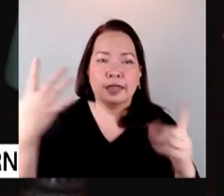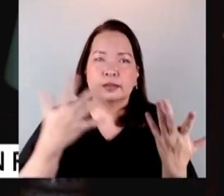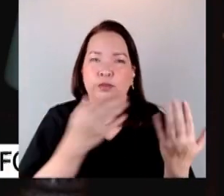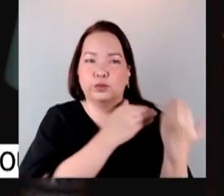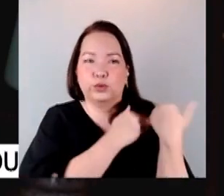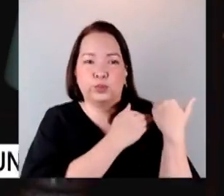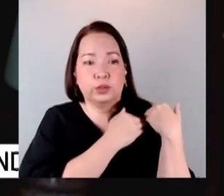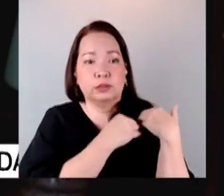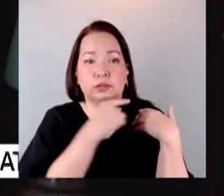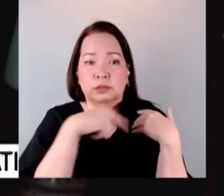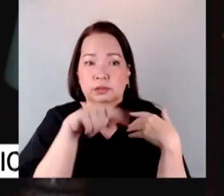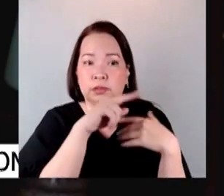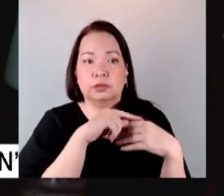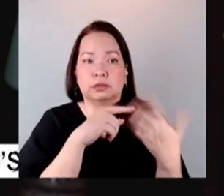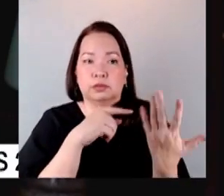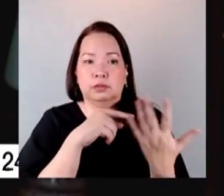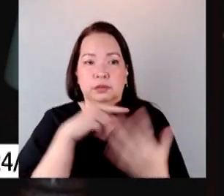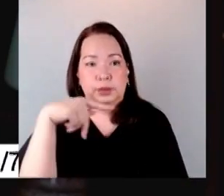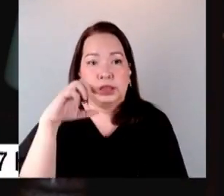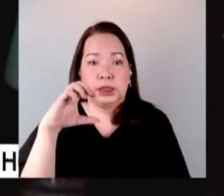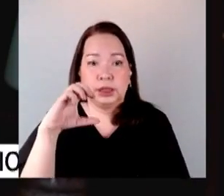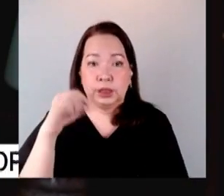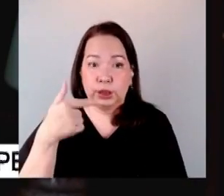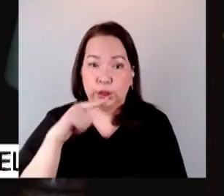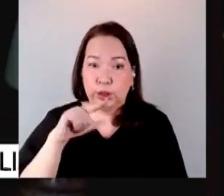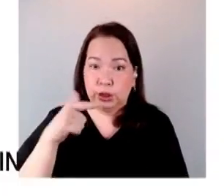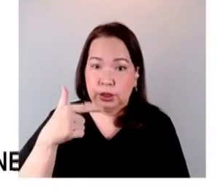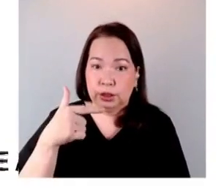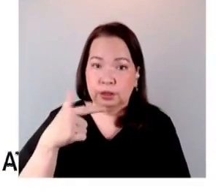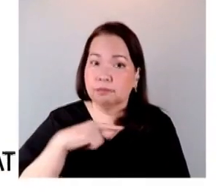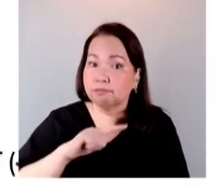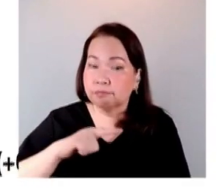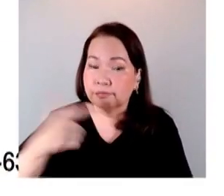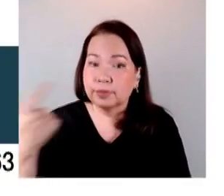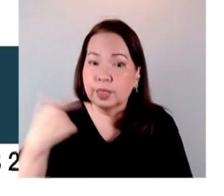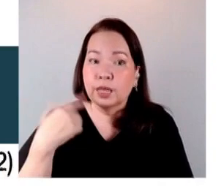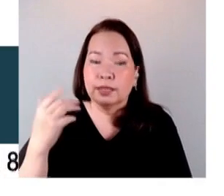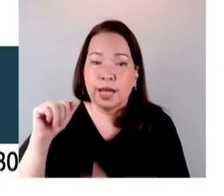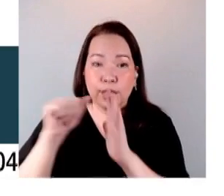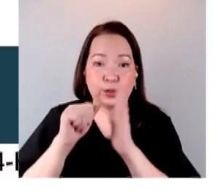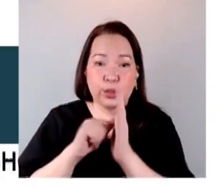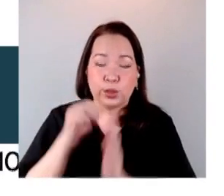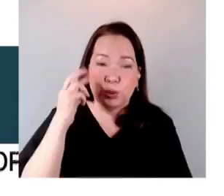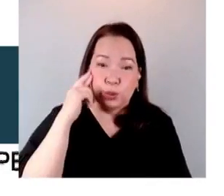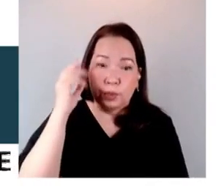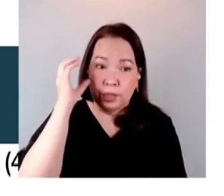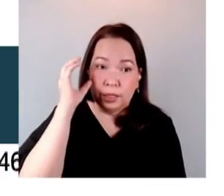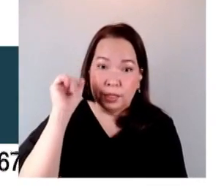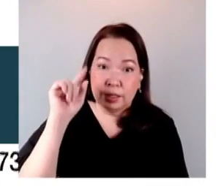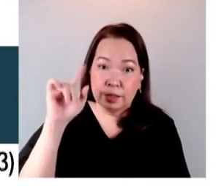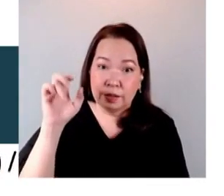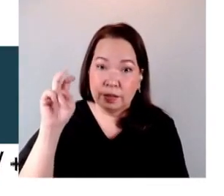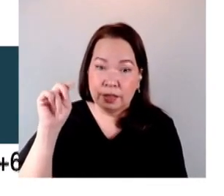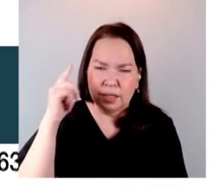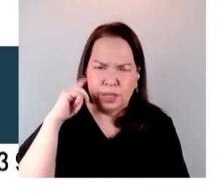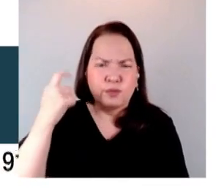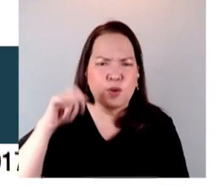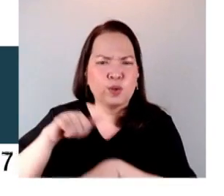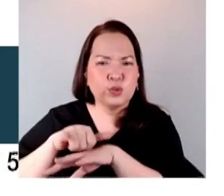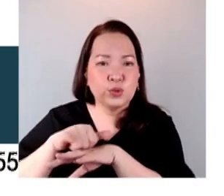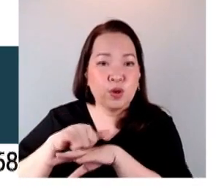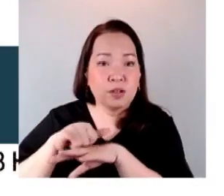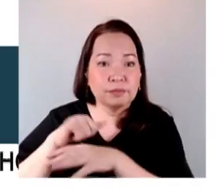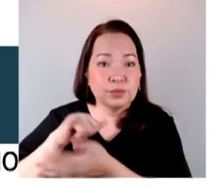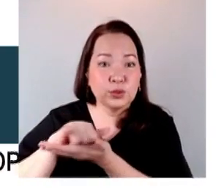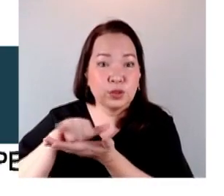from former PCGG Commissioner Attorney Ruben Carranza. He now joins us from New York, I believe. Attorney Carranza,